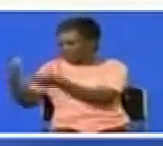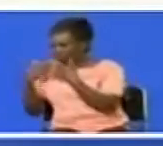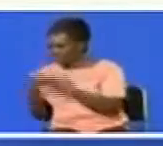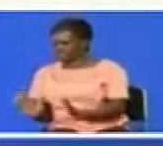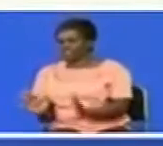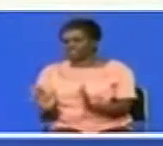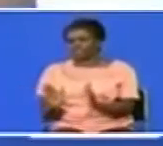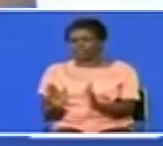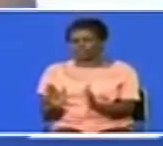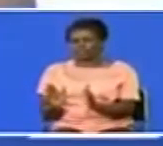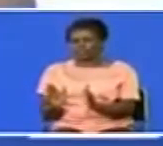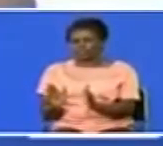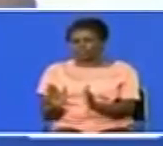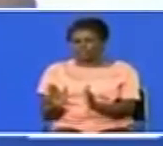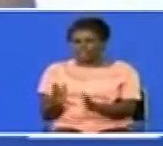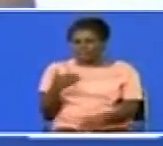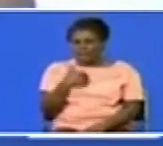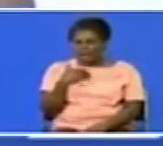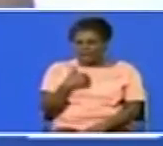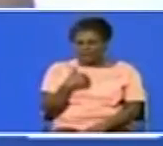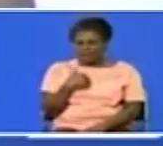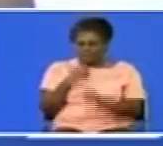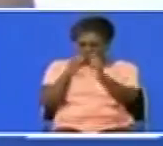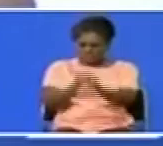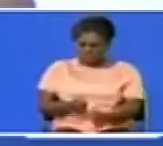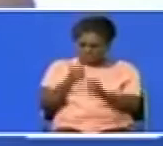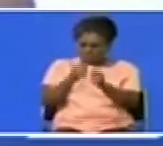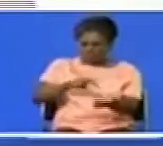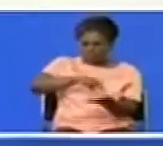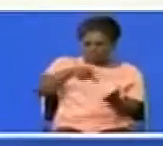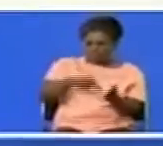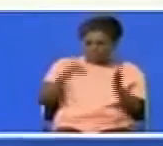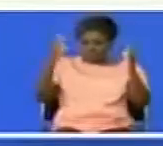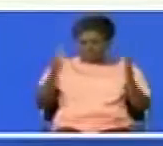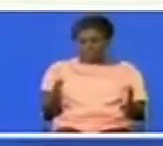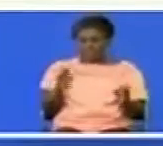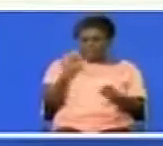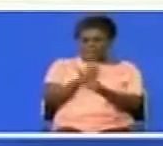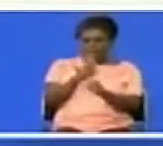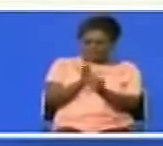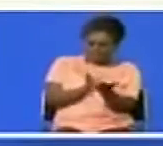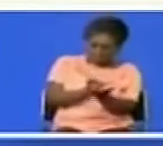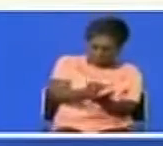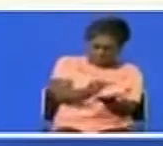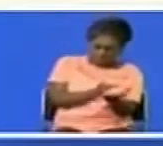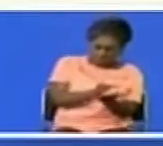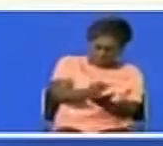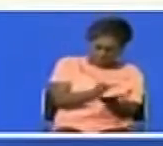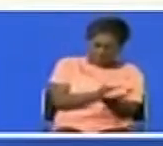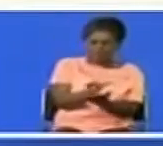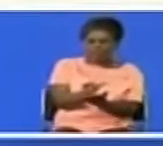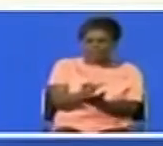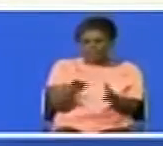as? You have this big agriculture projects. You've got a lot of funds in the parastatals